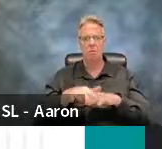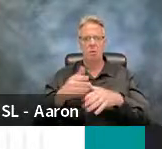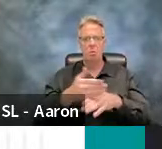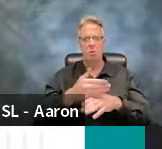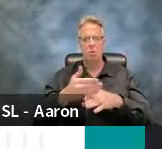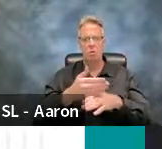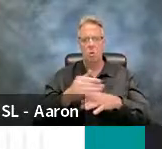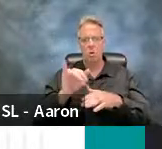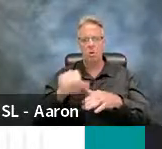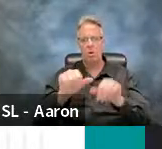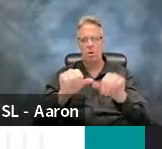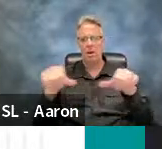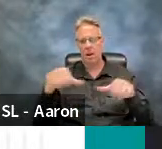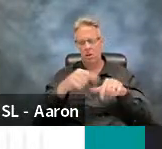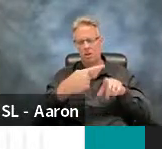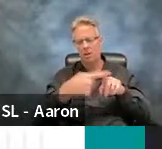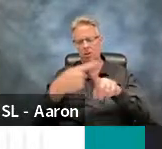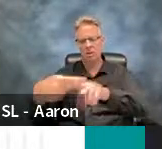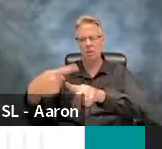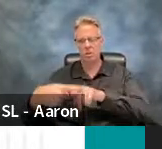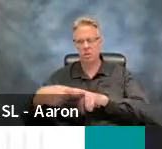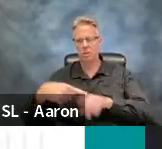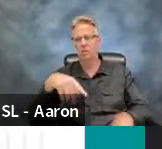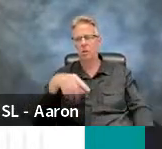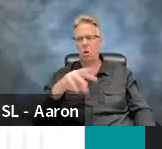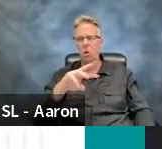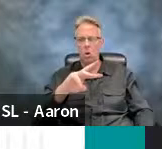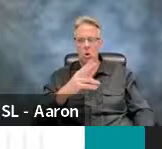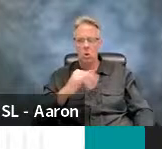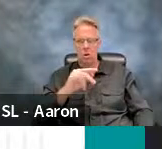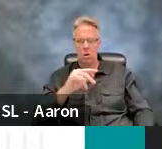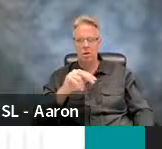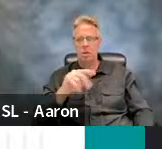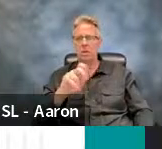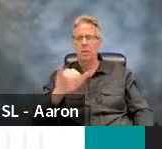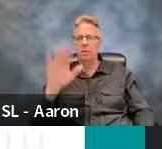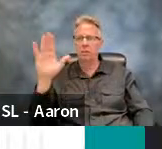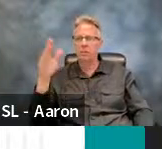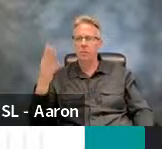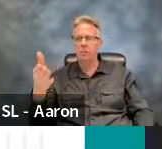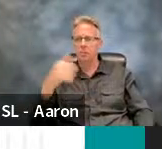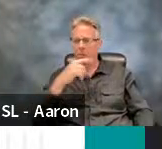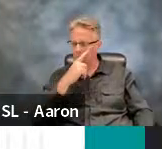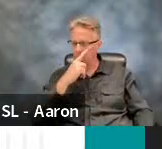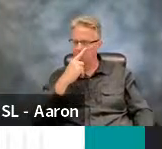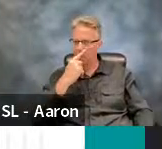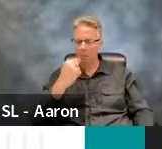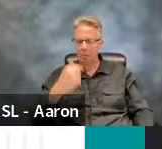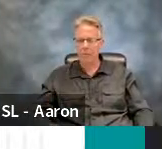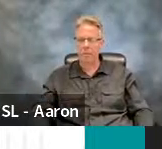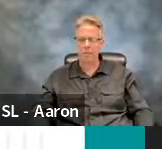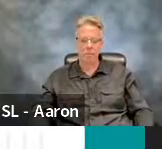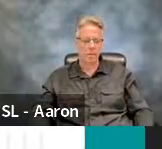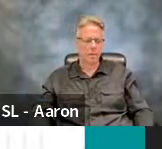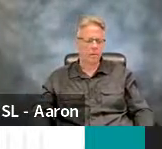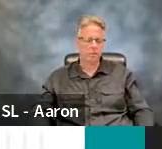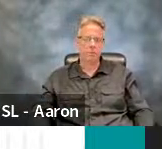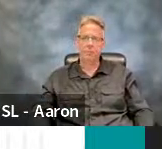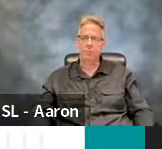spaced intersections. And I see Whitney has her hand up real quickly as well. Whitney.